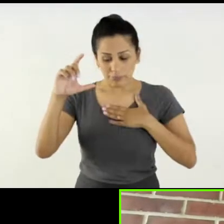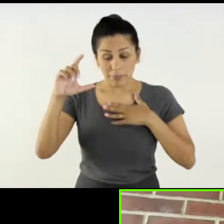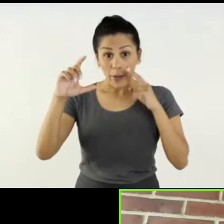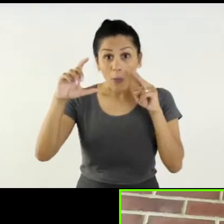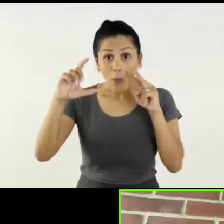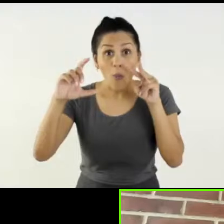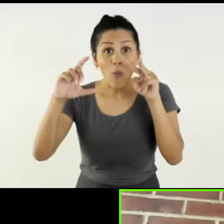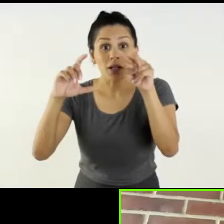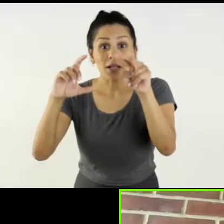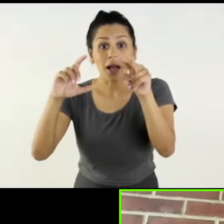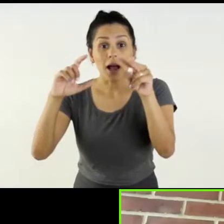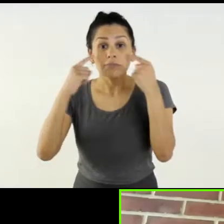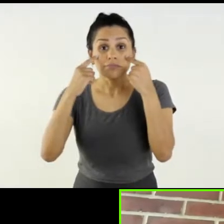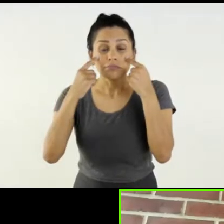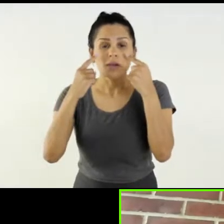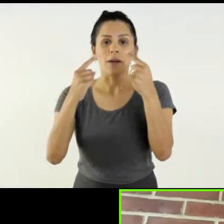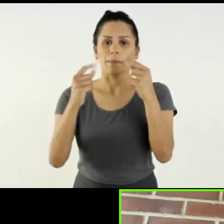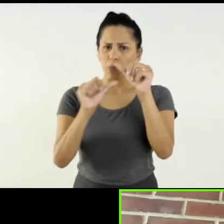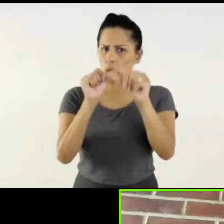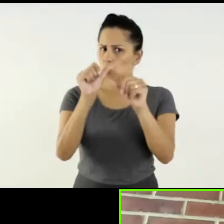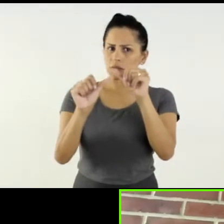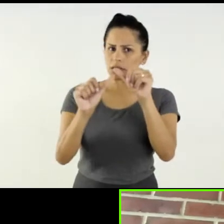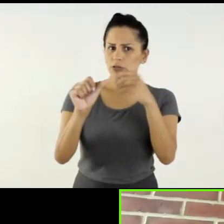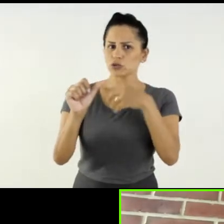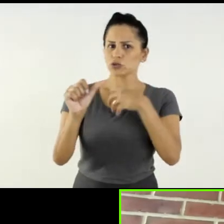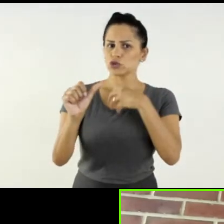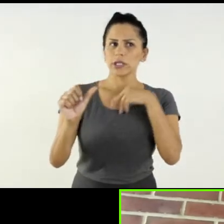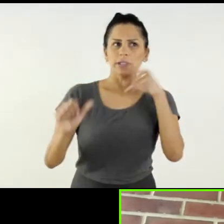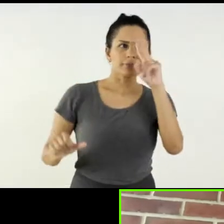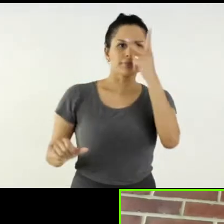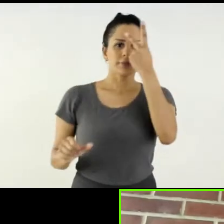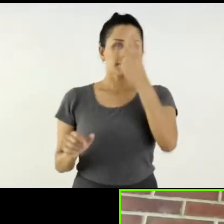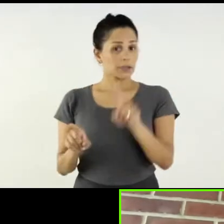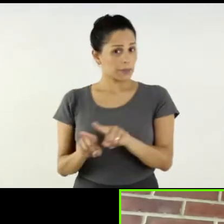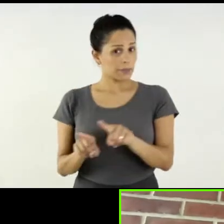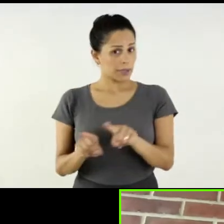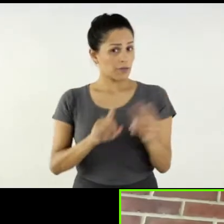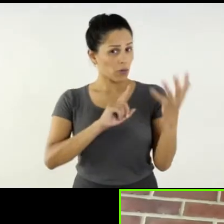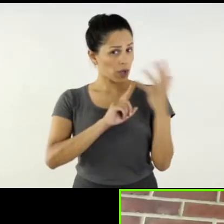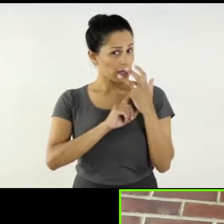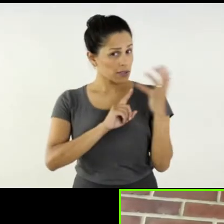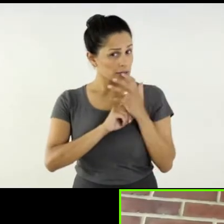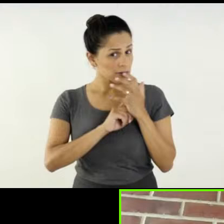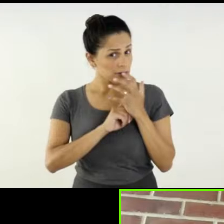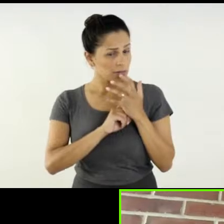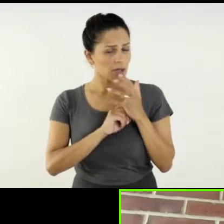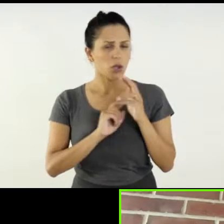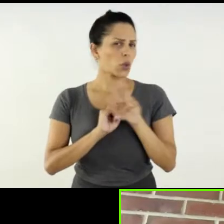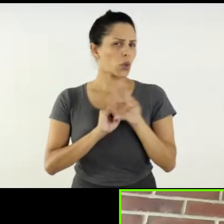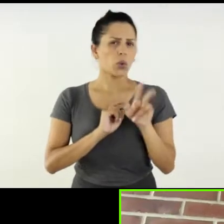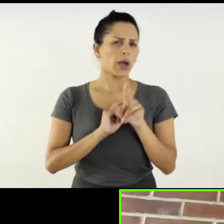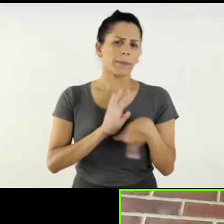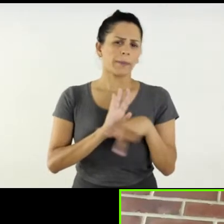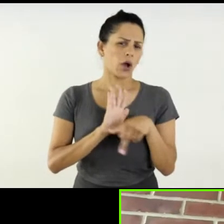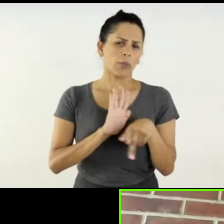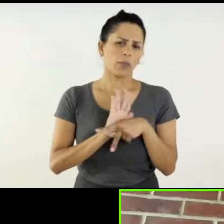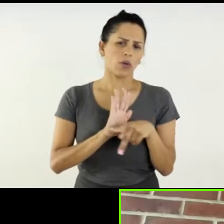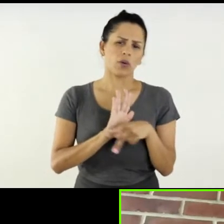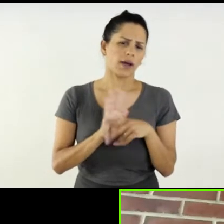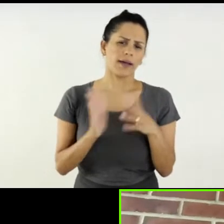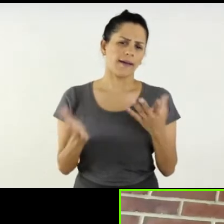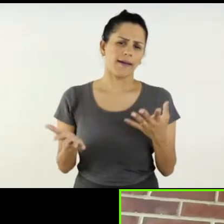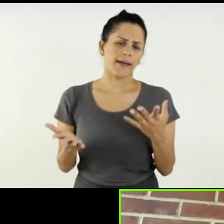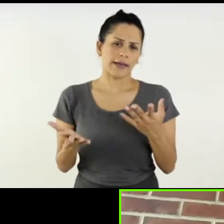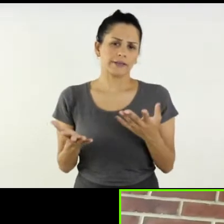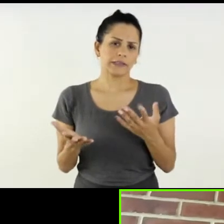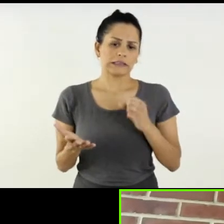in like a didactic sense of like, does it attend a feminist statement, but something much deeper